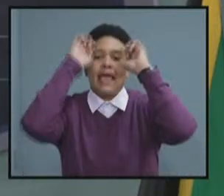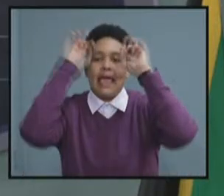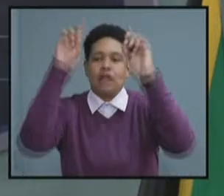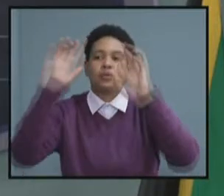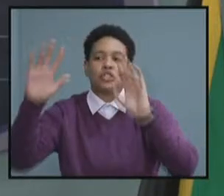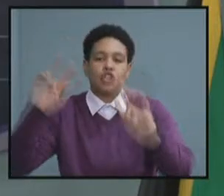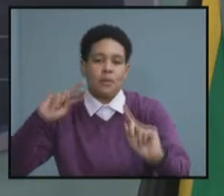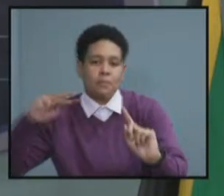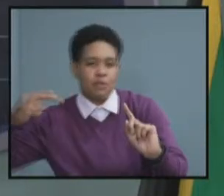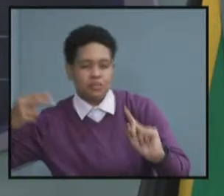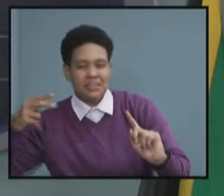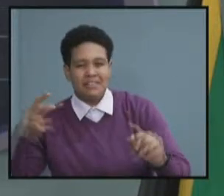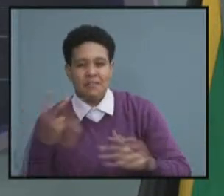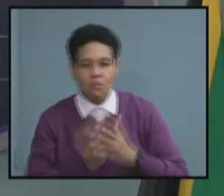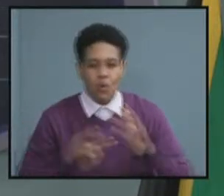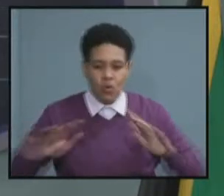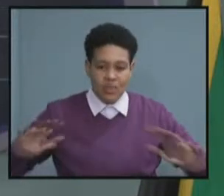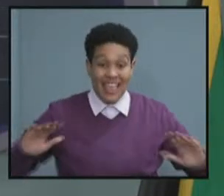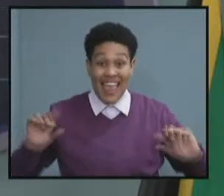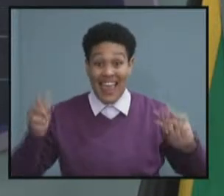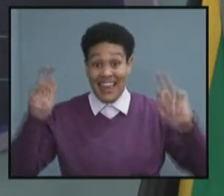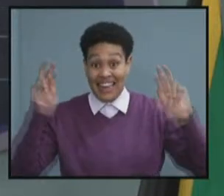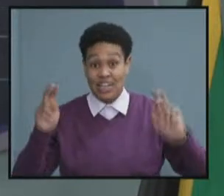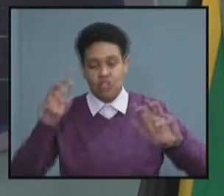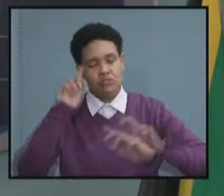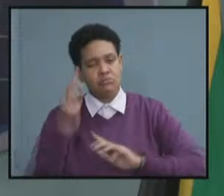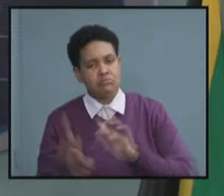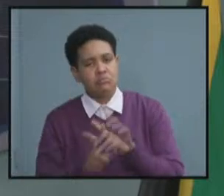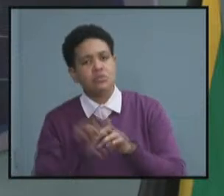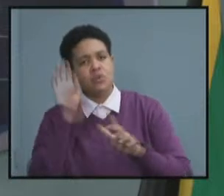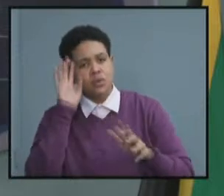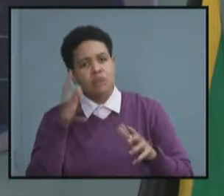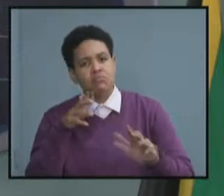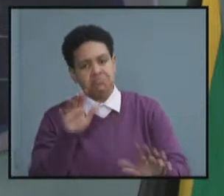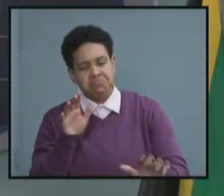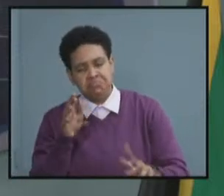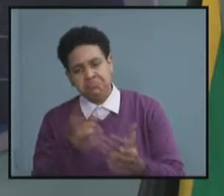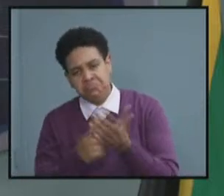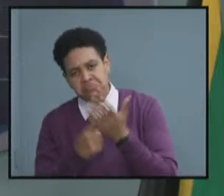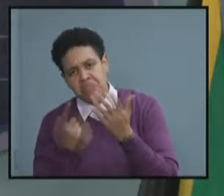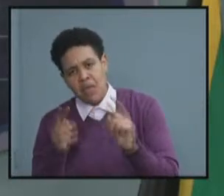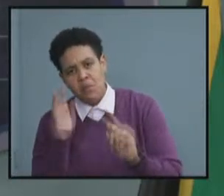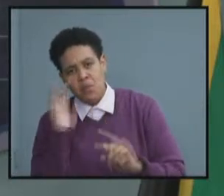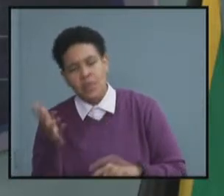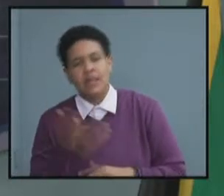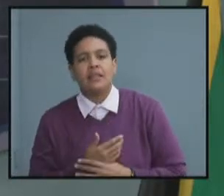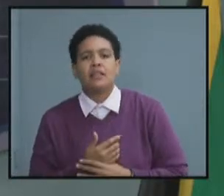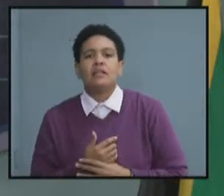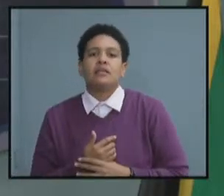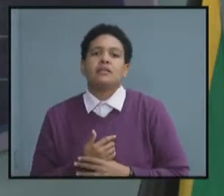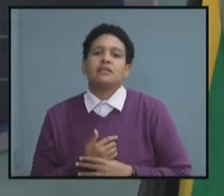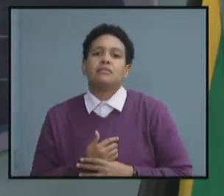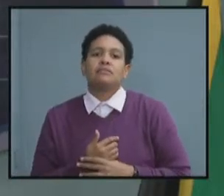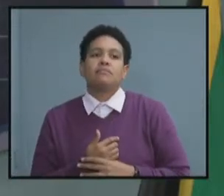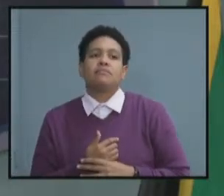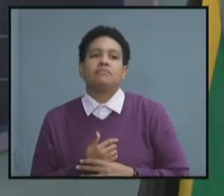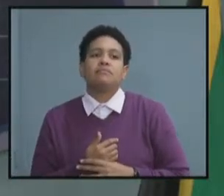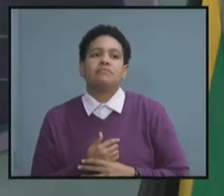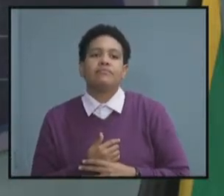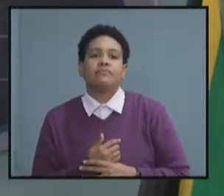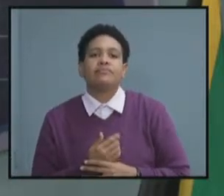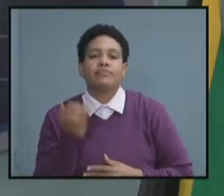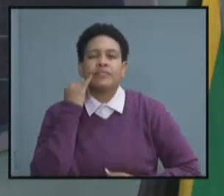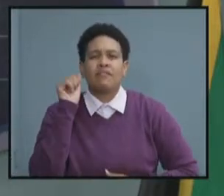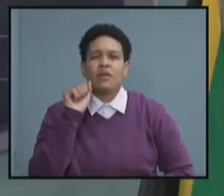education perspective, any issues like that will be accommodated. Thank you, Mr. Prime Minister. If I could ask just